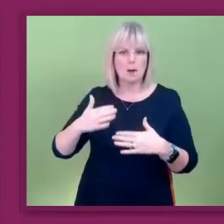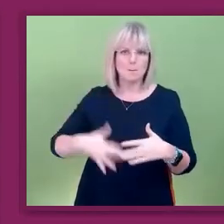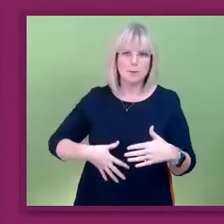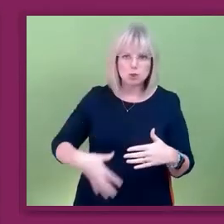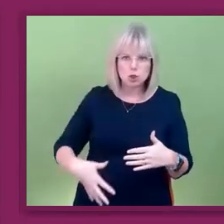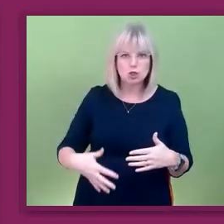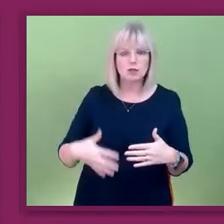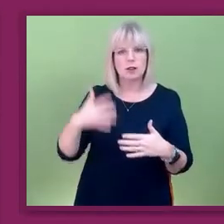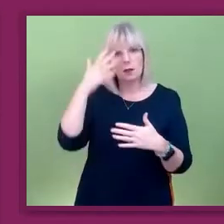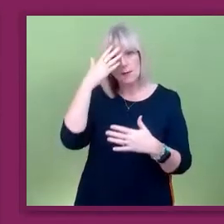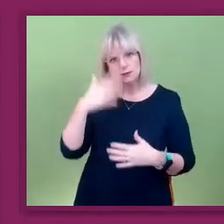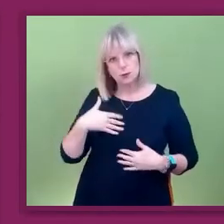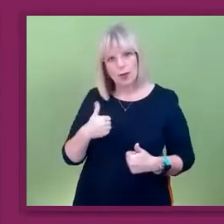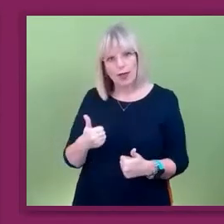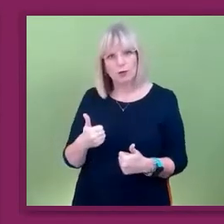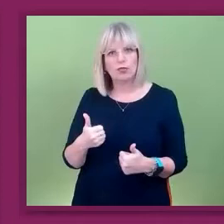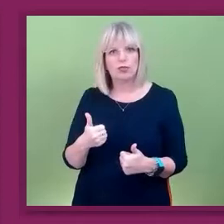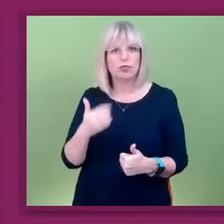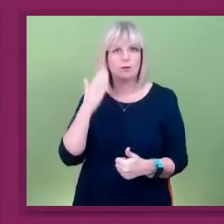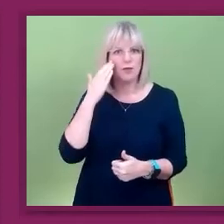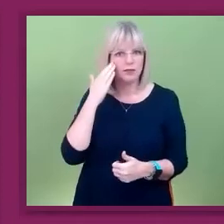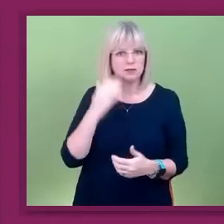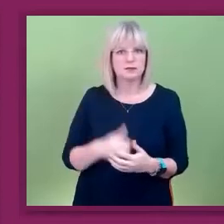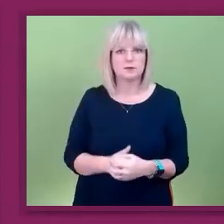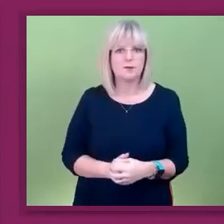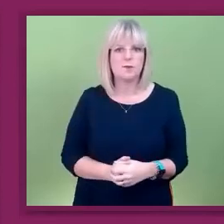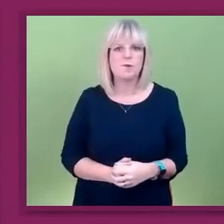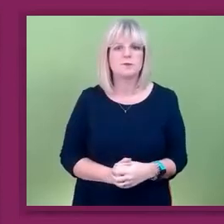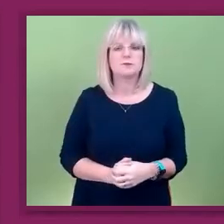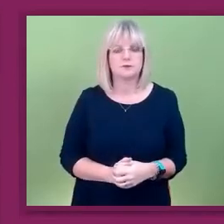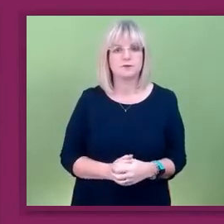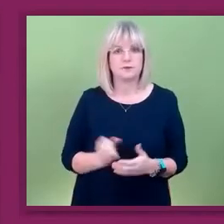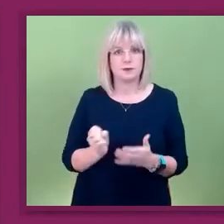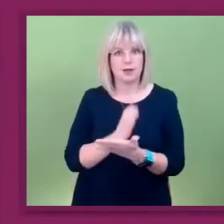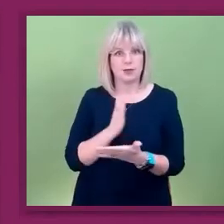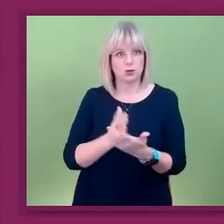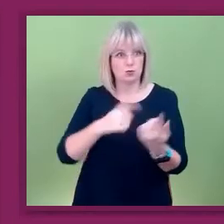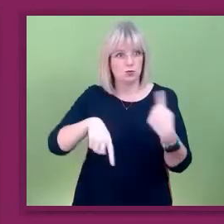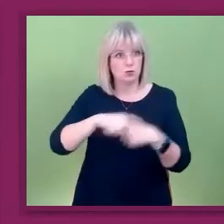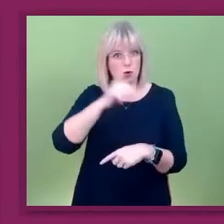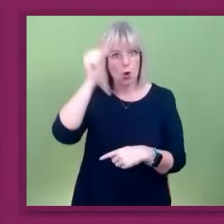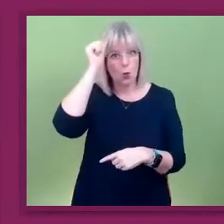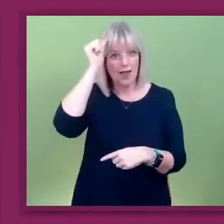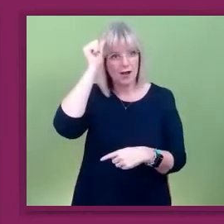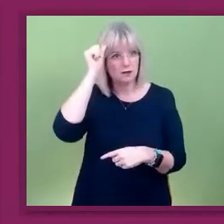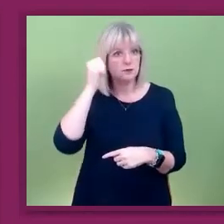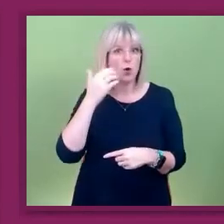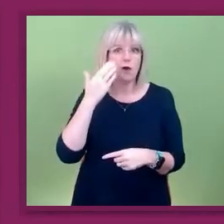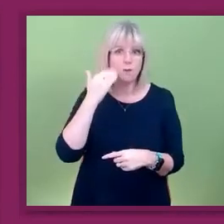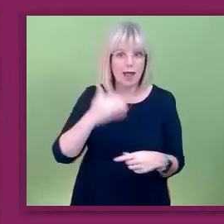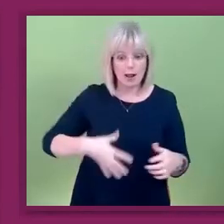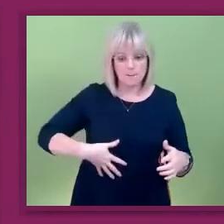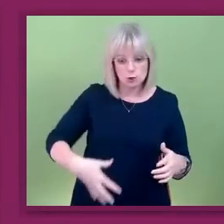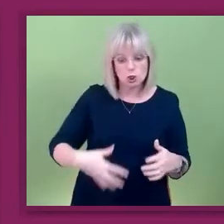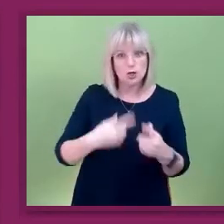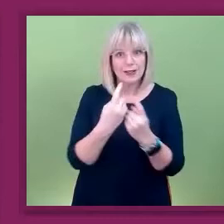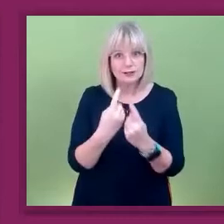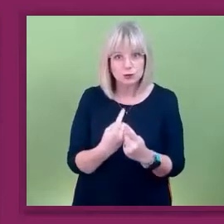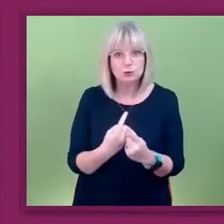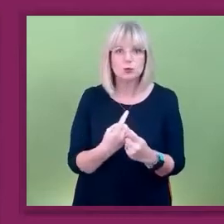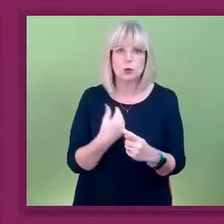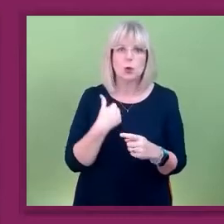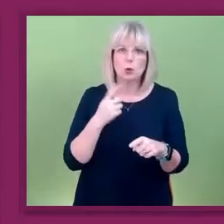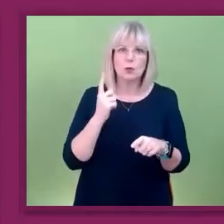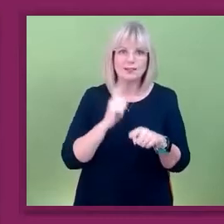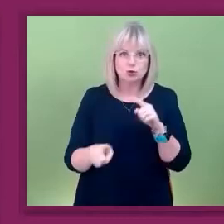Health Week UK. We make sure that we raise awareness of Black maternal issues. We try our best to reduce the stigma